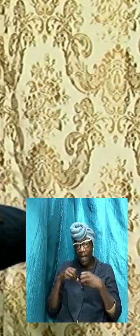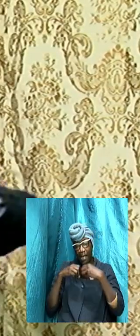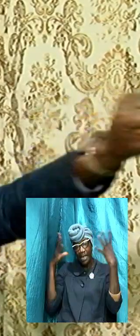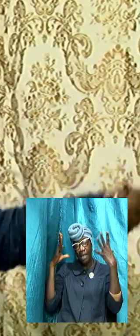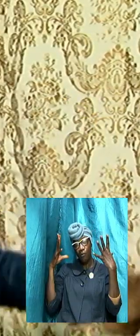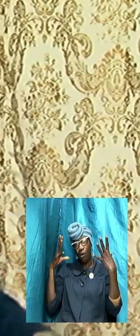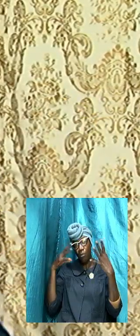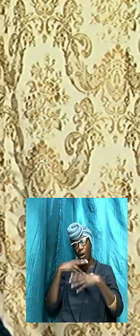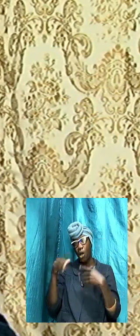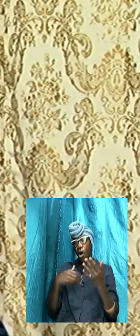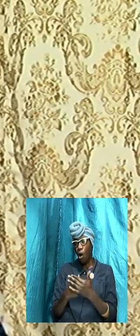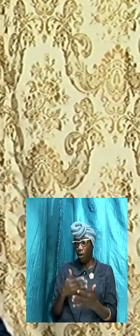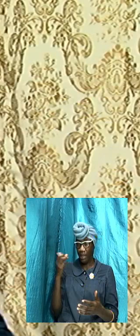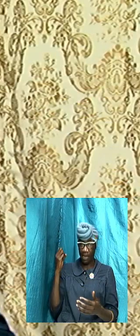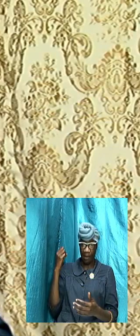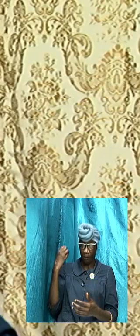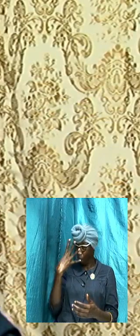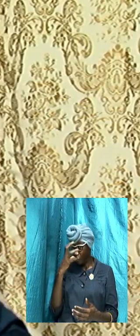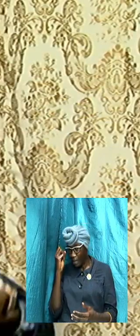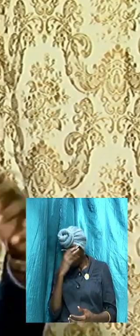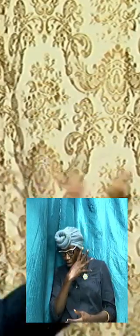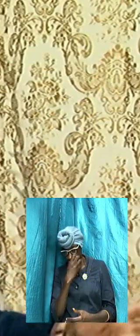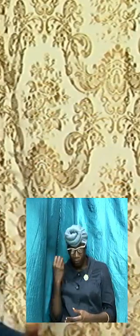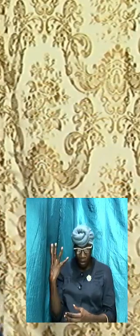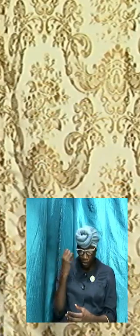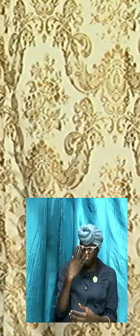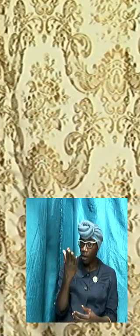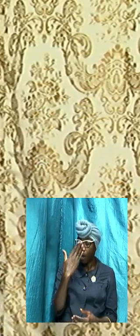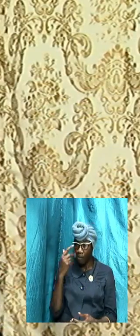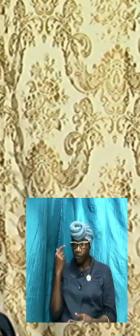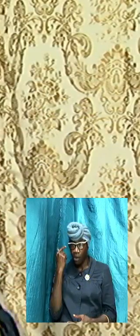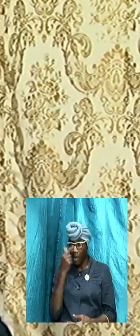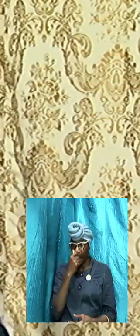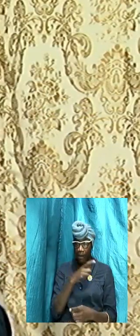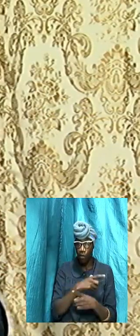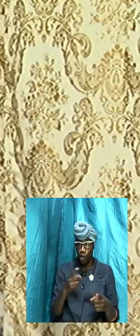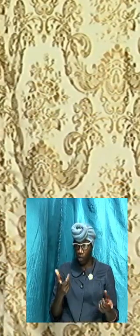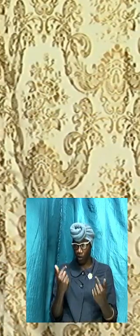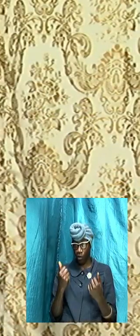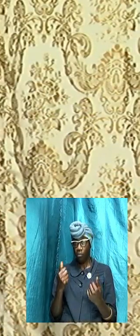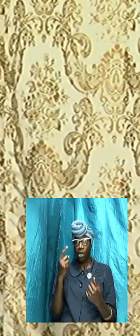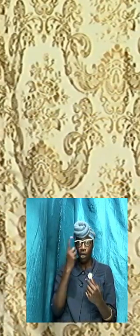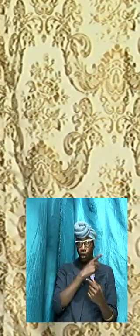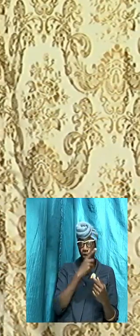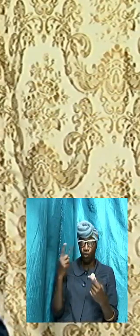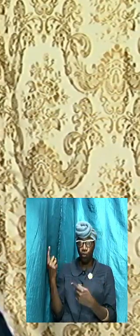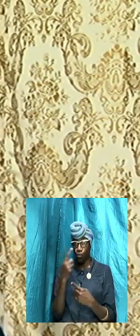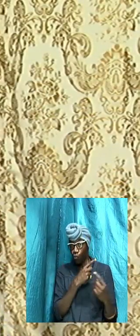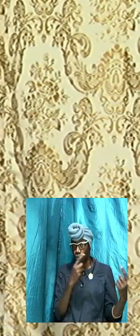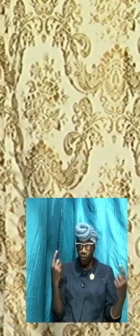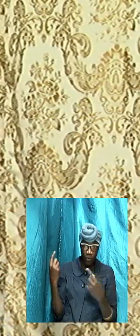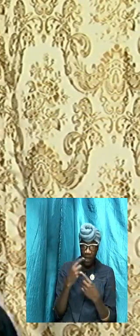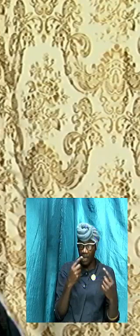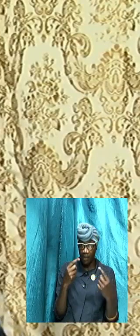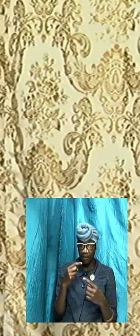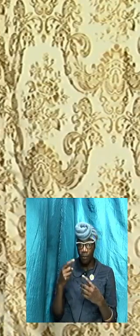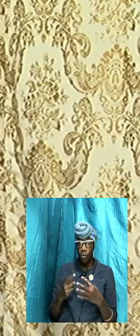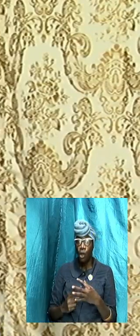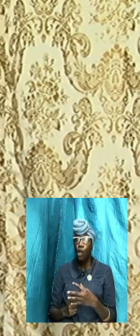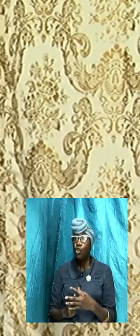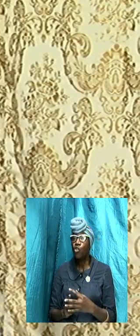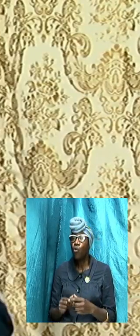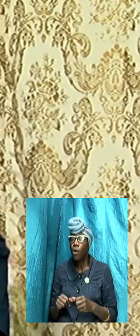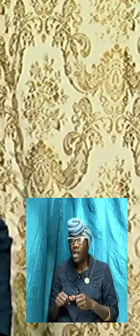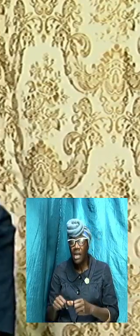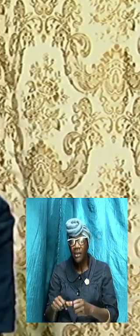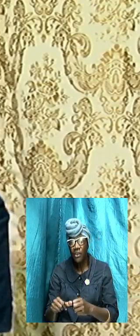things that were flashing before our eyes and saying, come here, do this, blah, blah, blah. And you were willing, amen, to endure to the end,